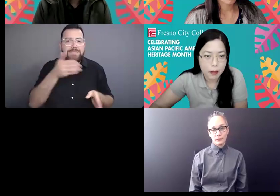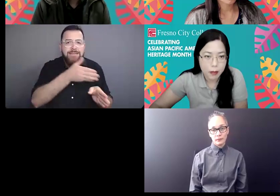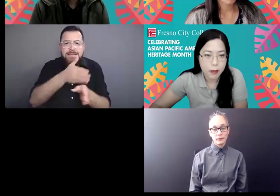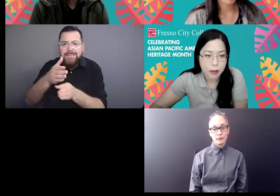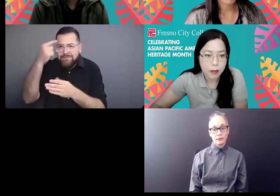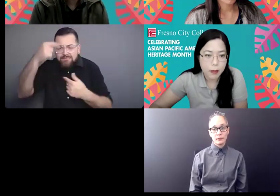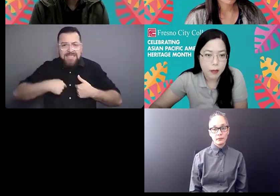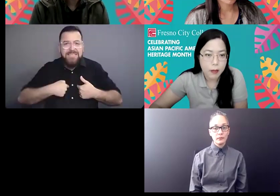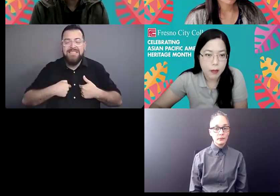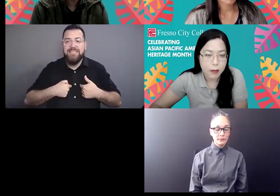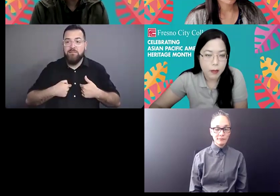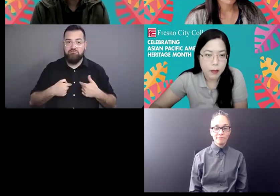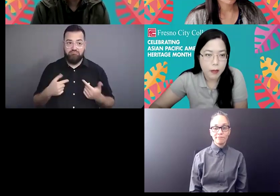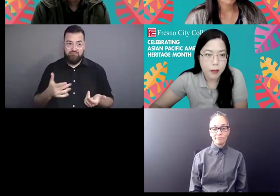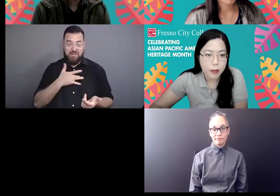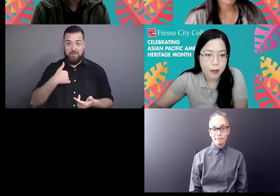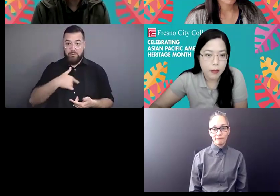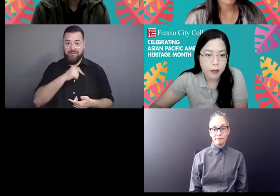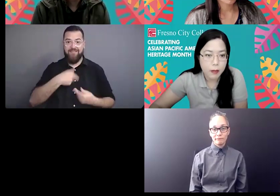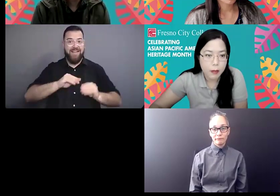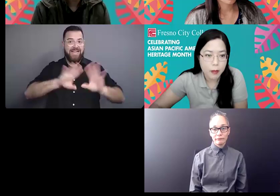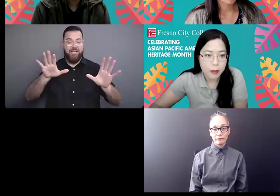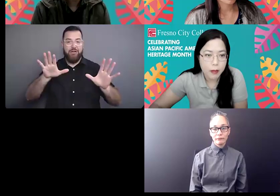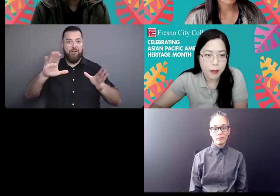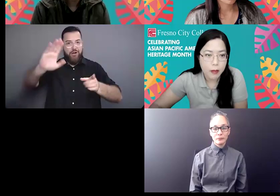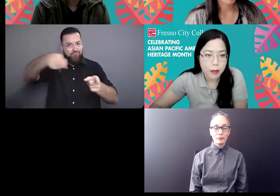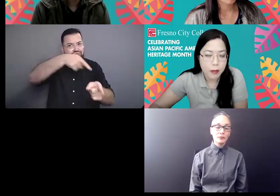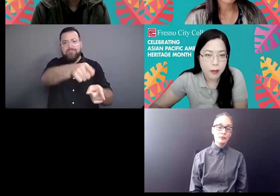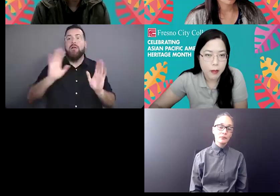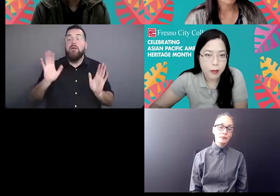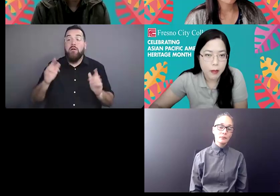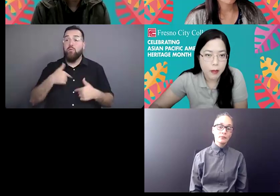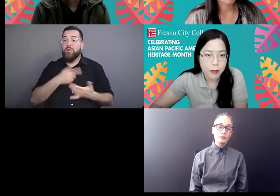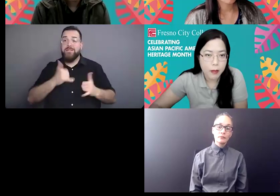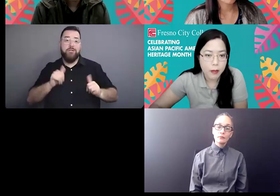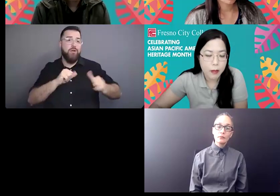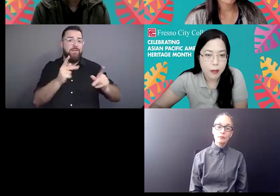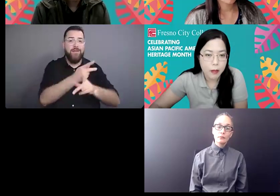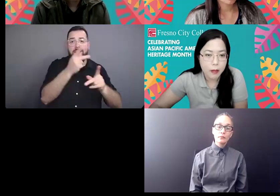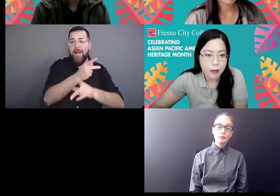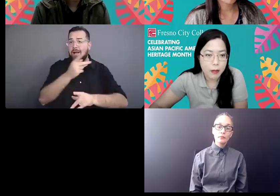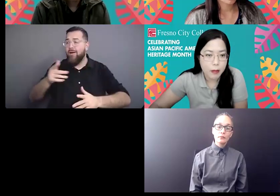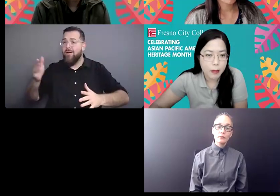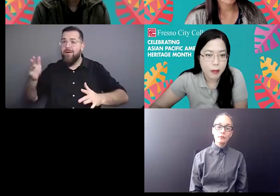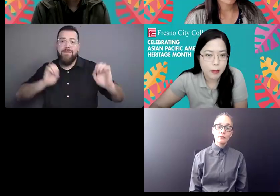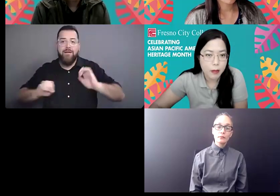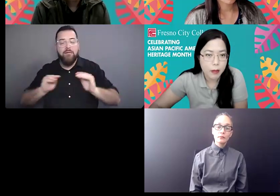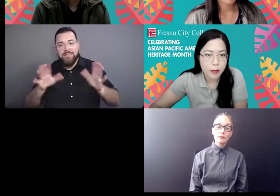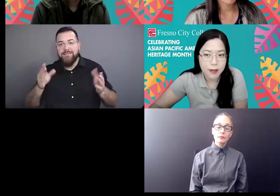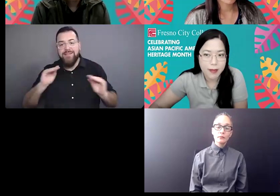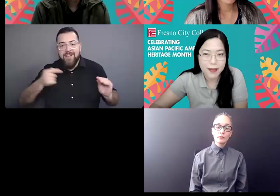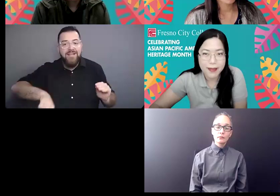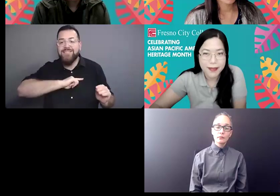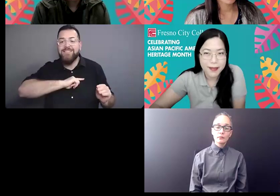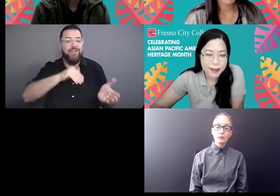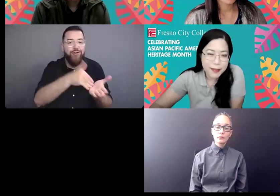didn't have a clear pathway. We were still experimenting. You know, we weren't, obviously none of us are surgeons,